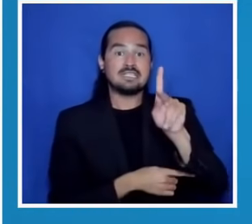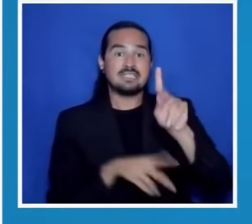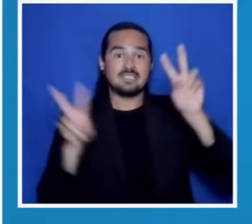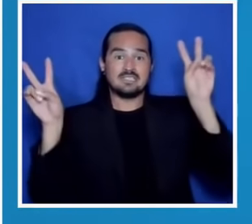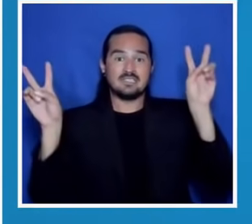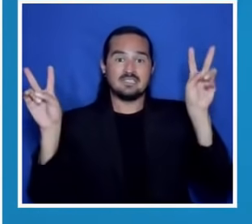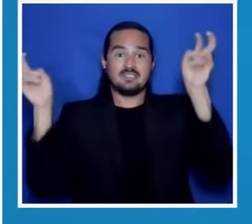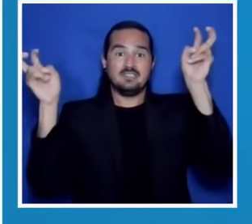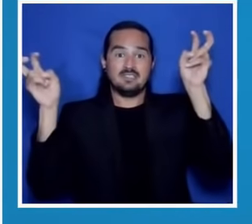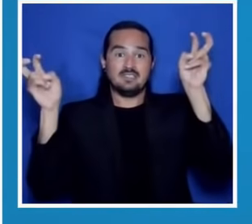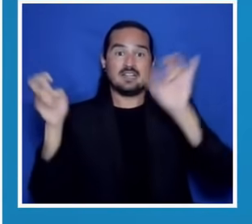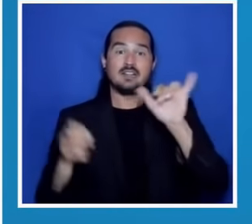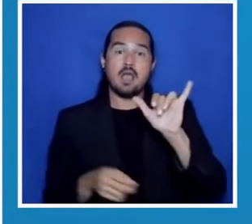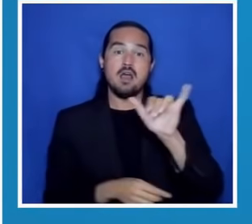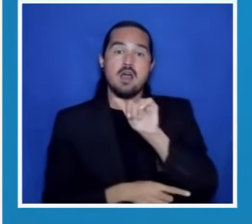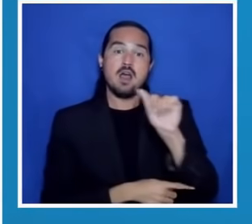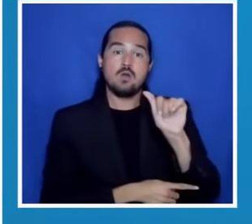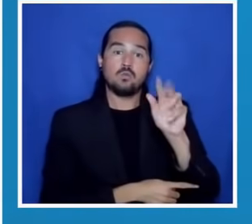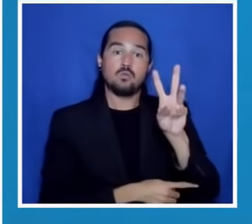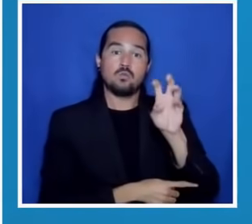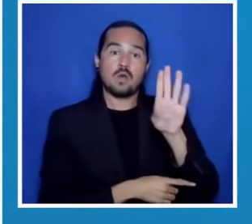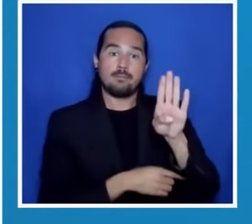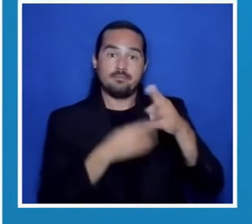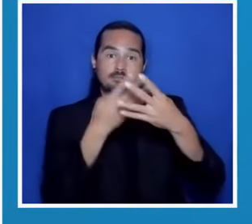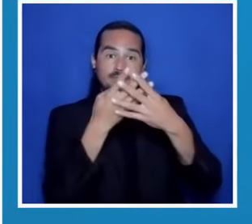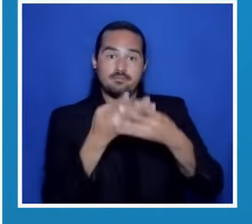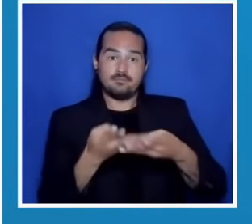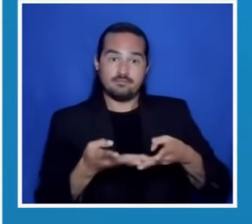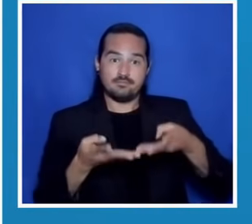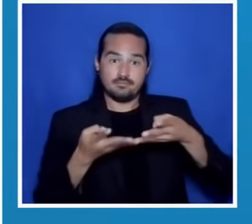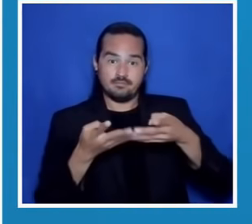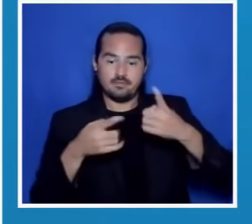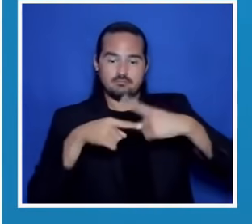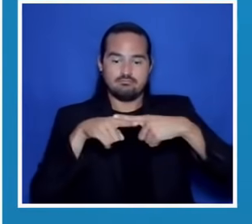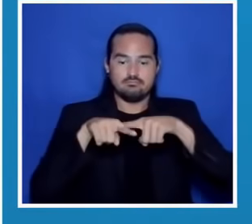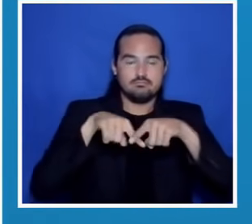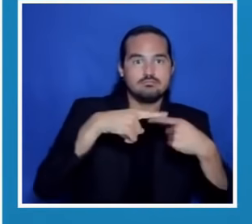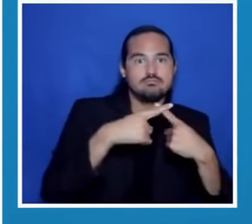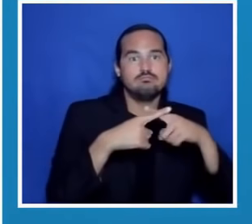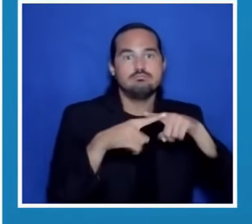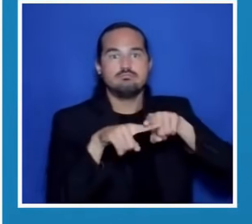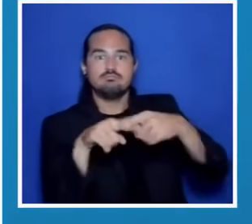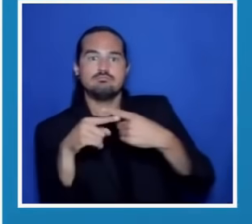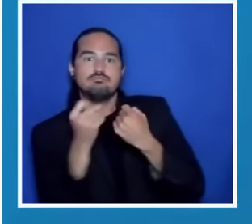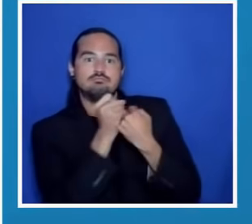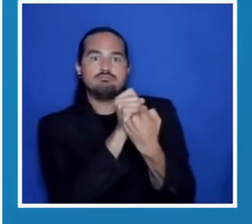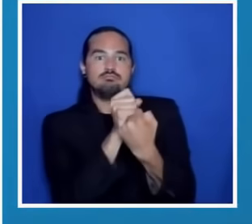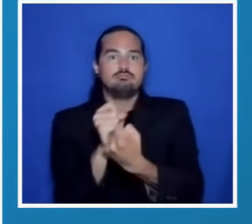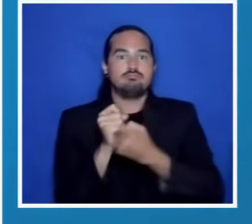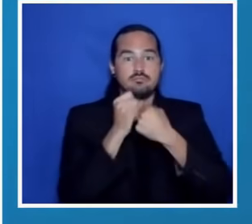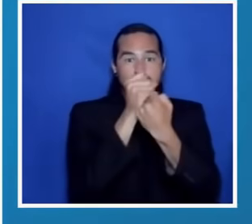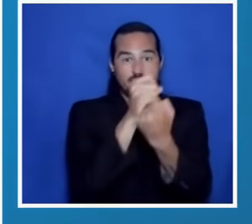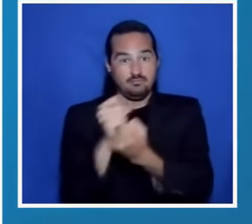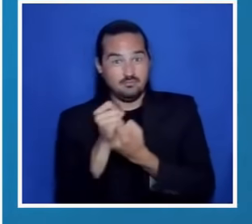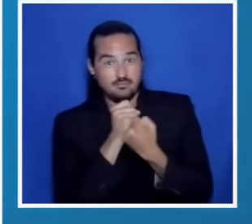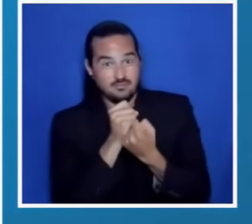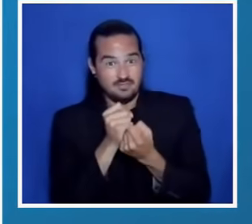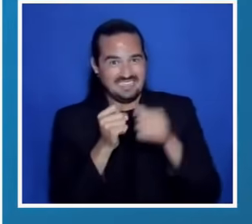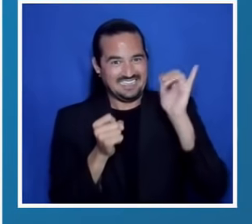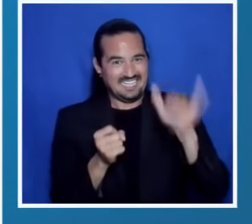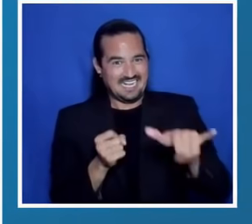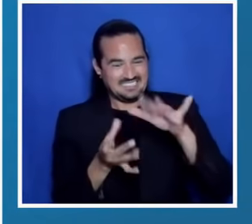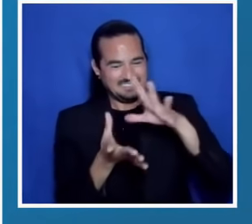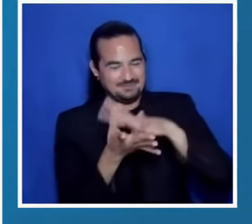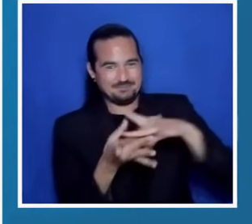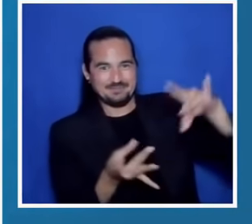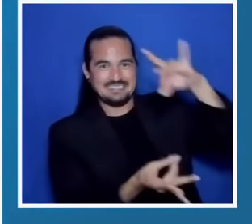off. And that's the spirit that defines the Biden administration. That's the spirit that defines Democrats